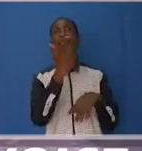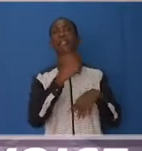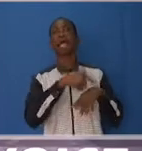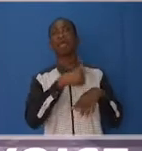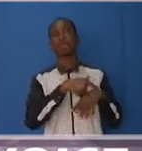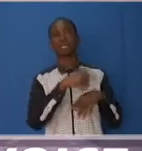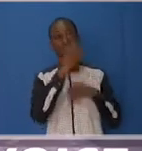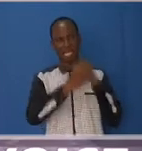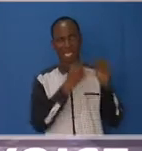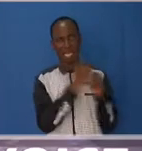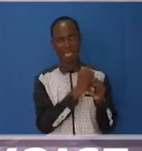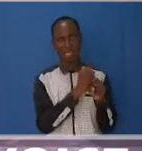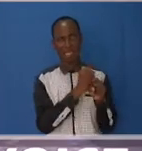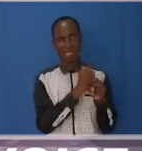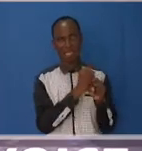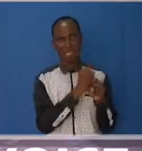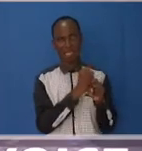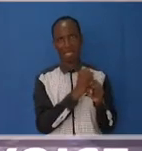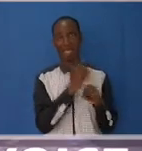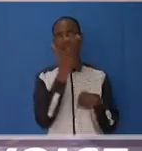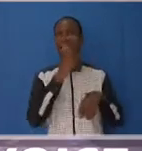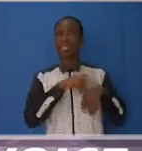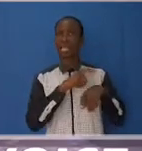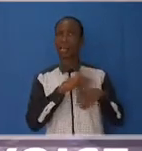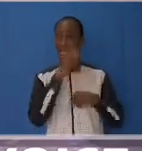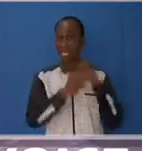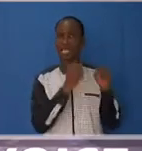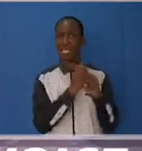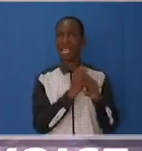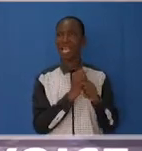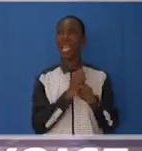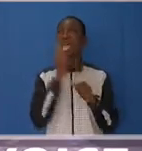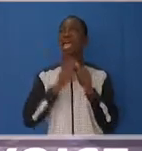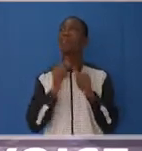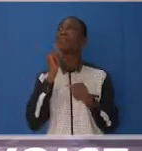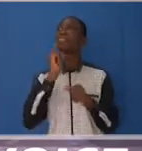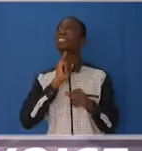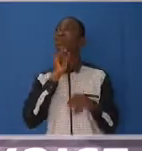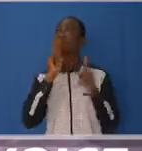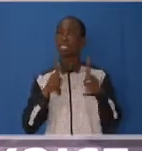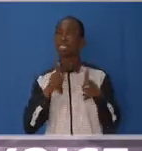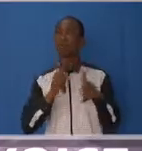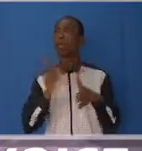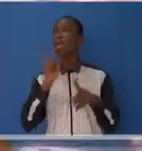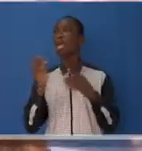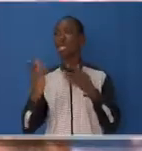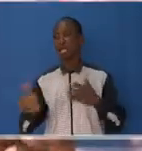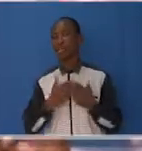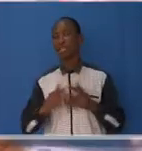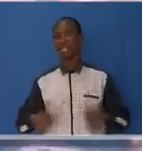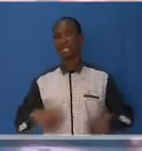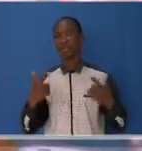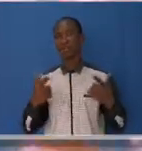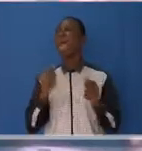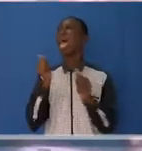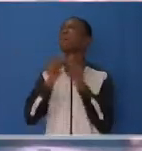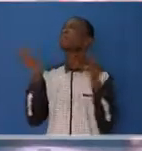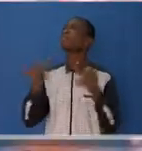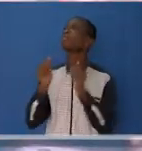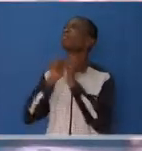mu na sa mprensa a wo ko Jerusalem afi bia mu no ene ewiase ba bia akotena bia kwan